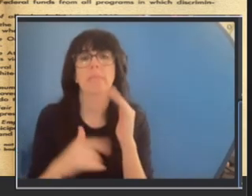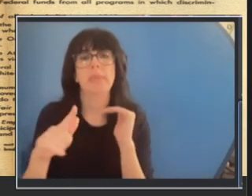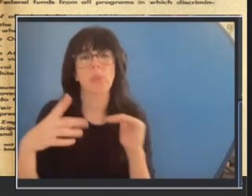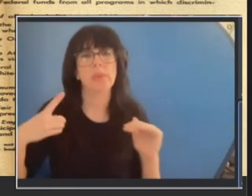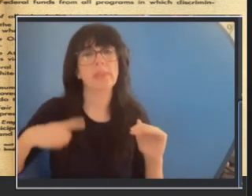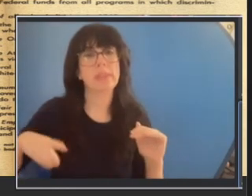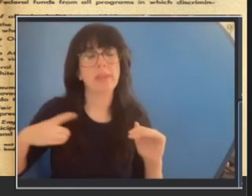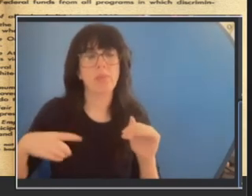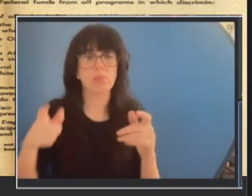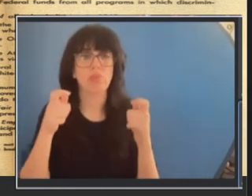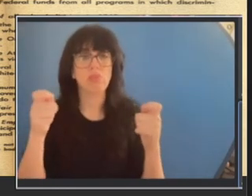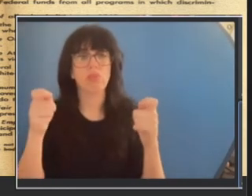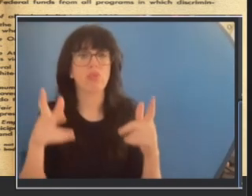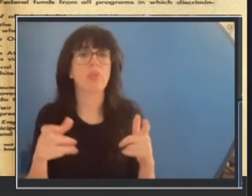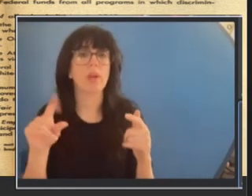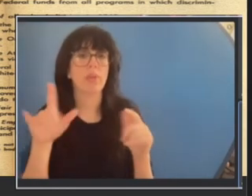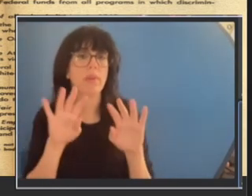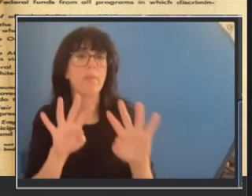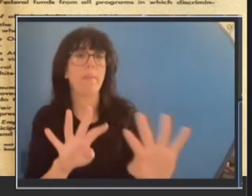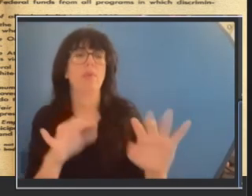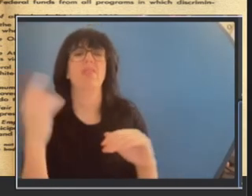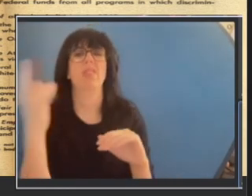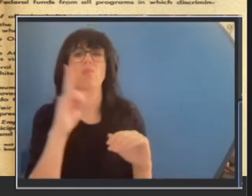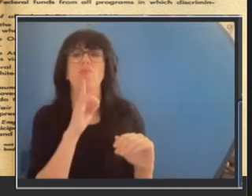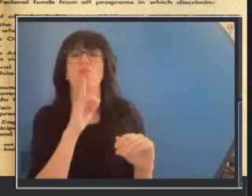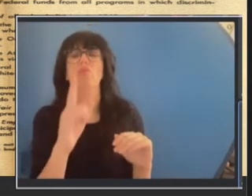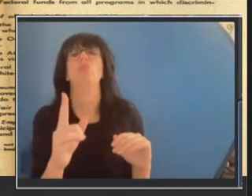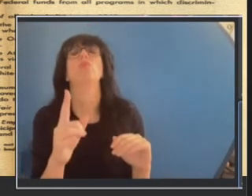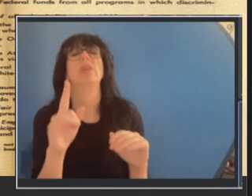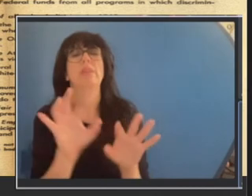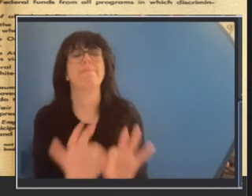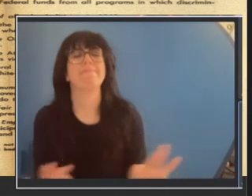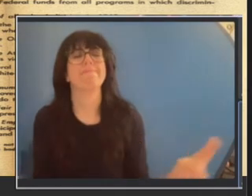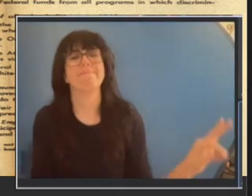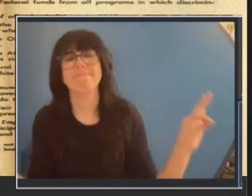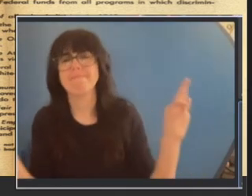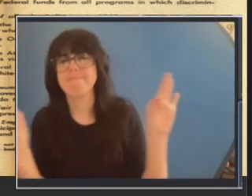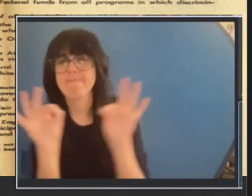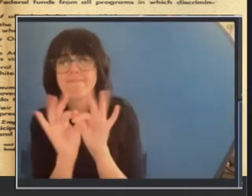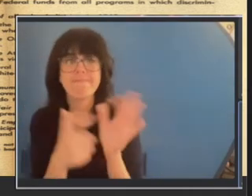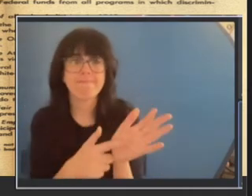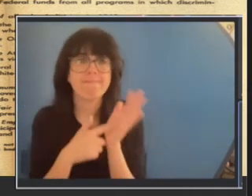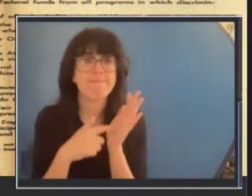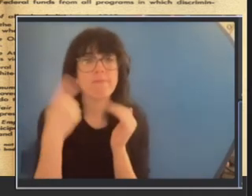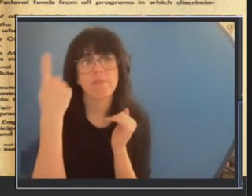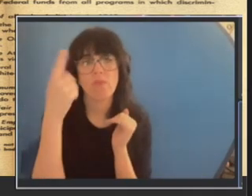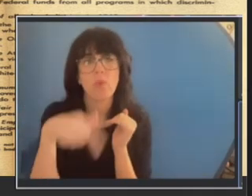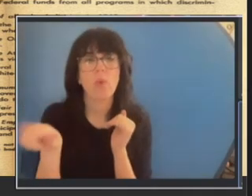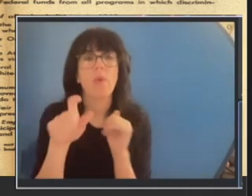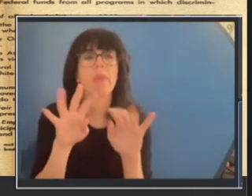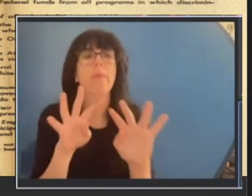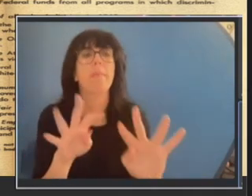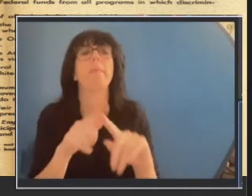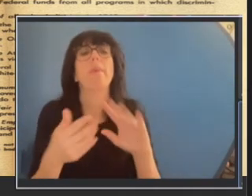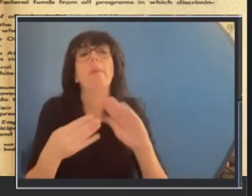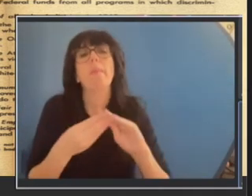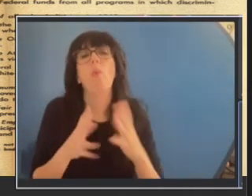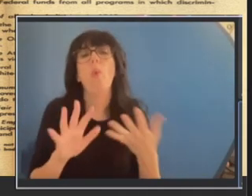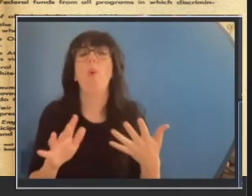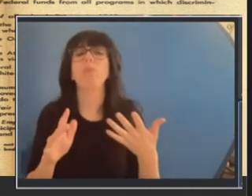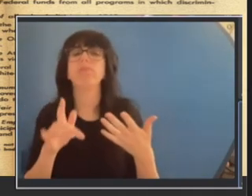march. So somebody who is absolutely essential to the march, but very much in the background and not as well known as